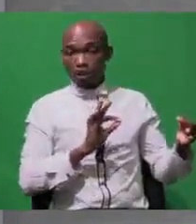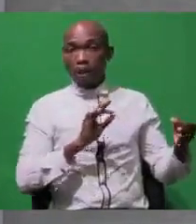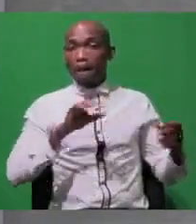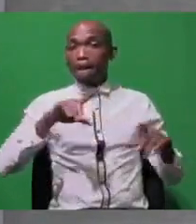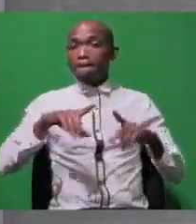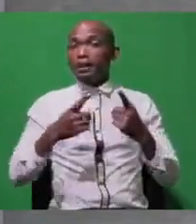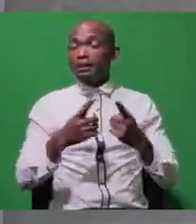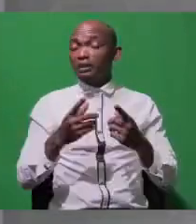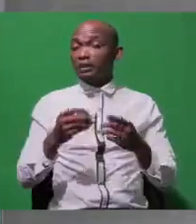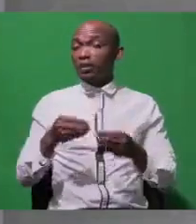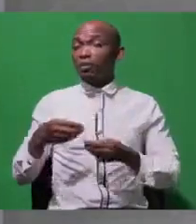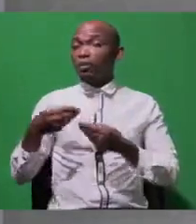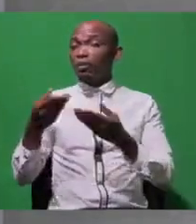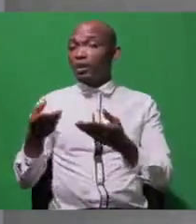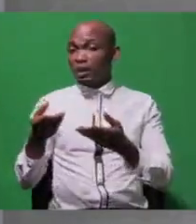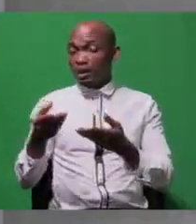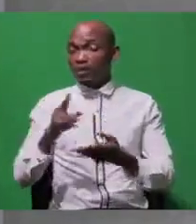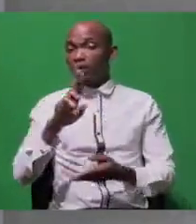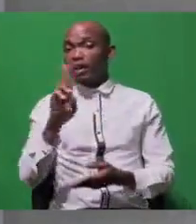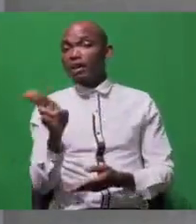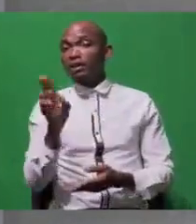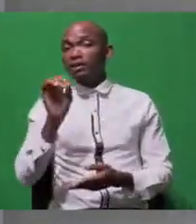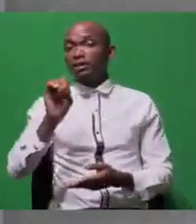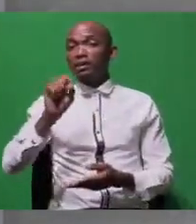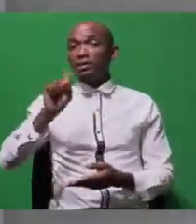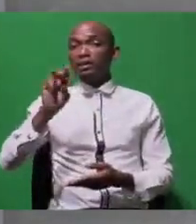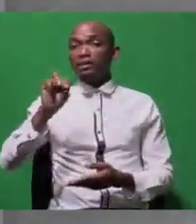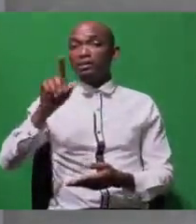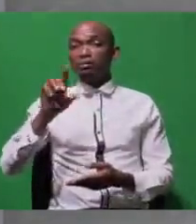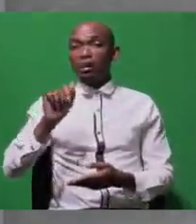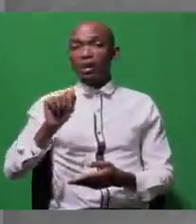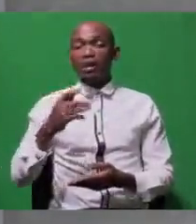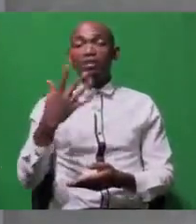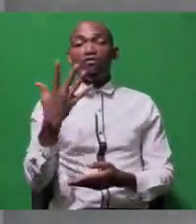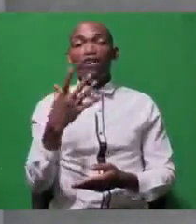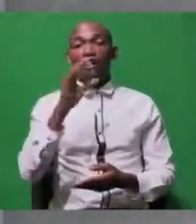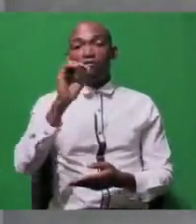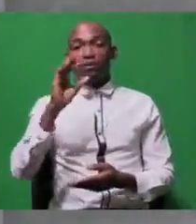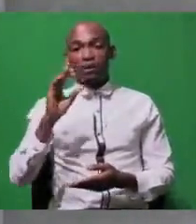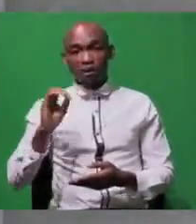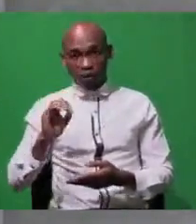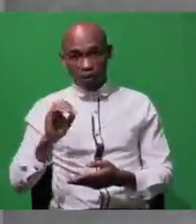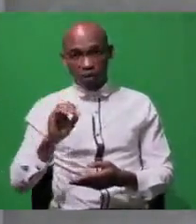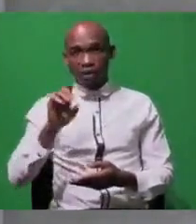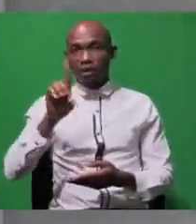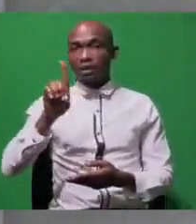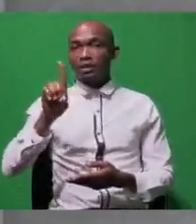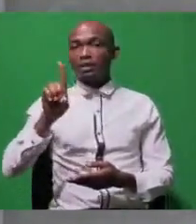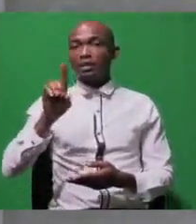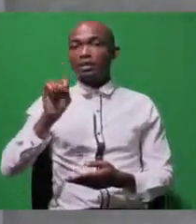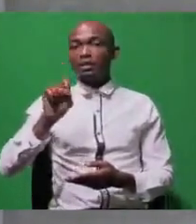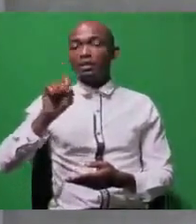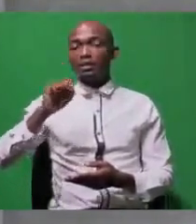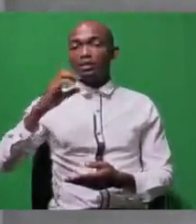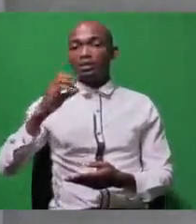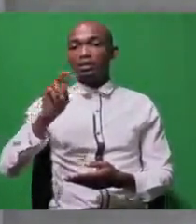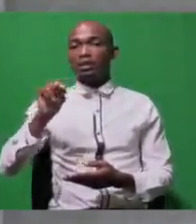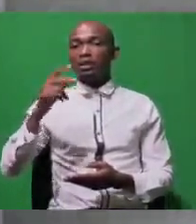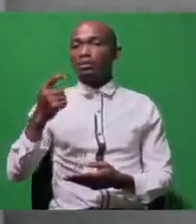give the H. Smile 5% as a discount.